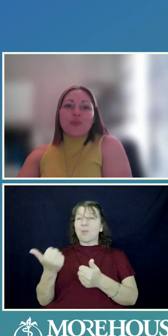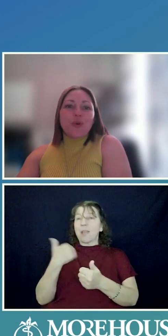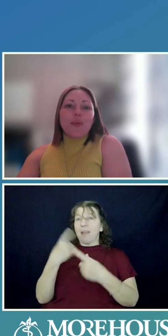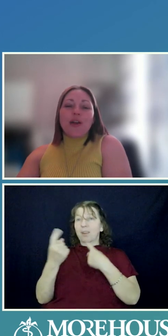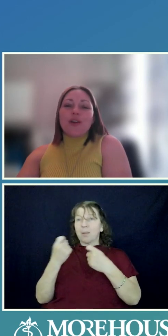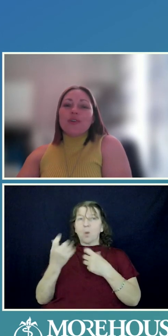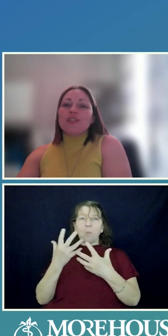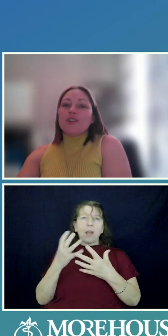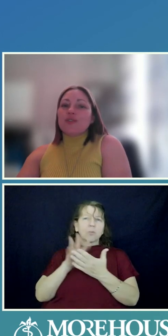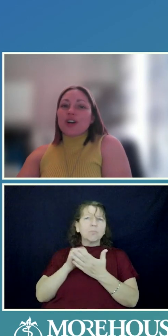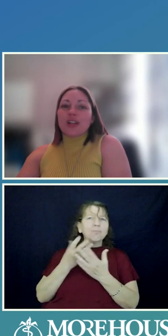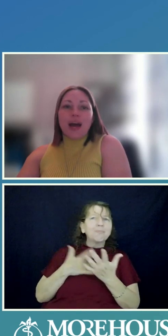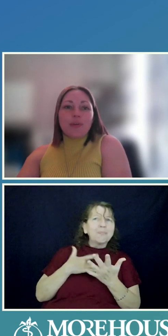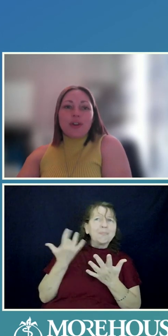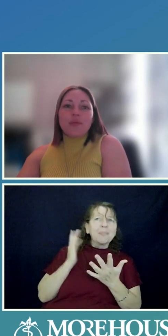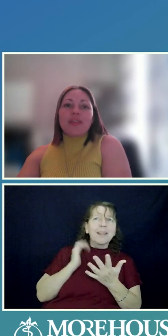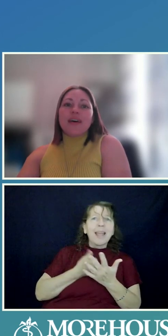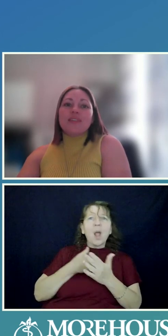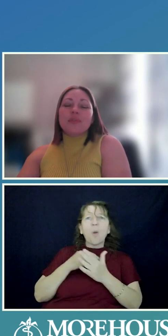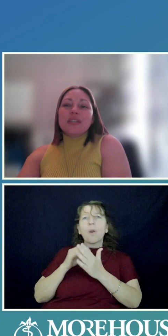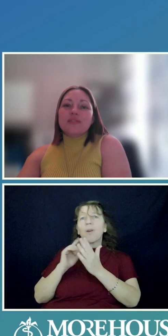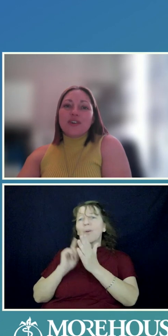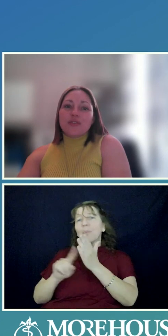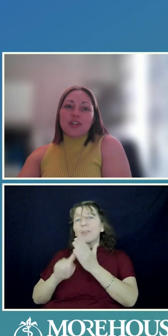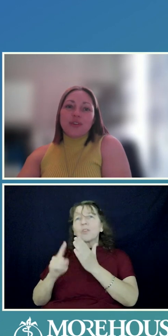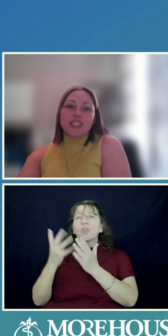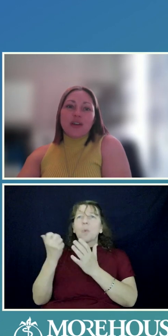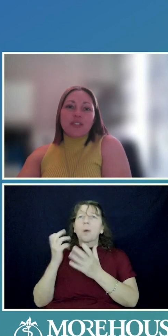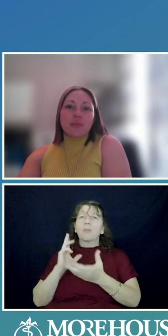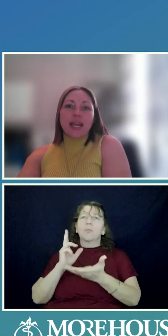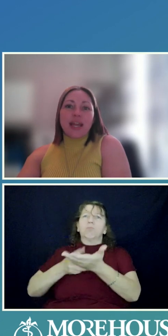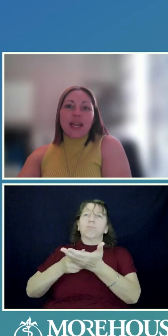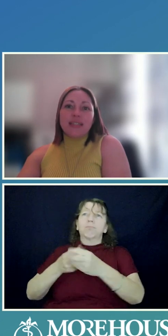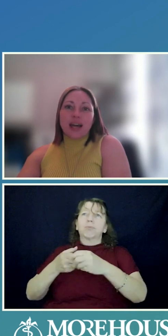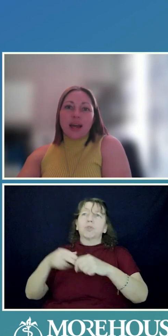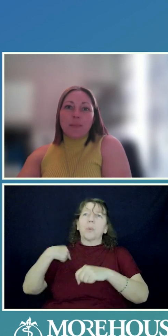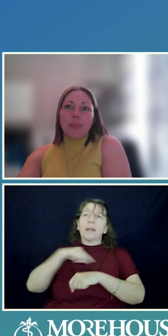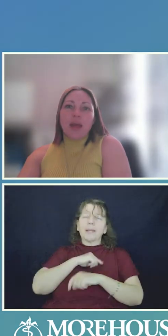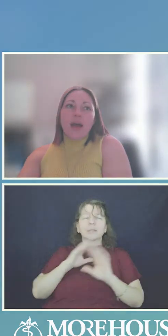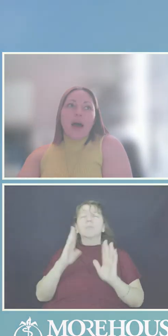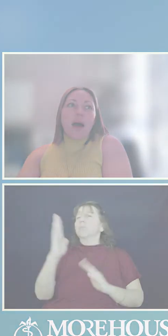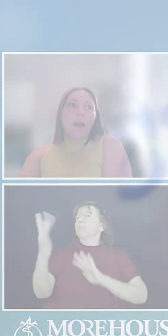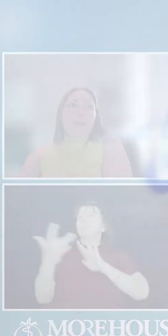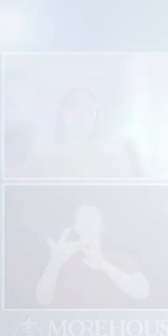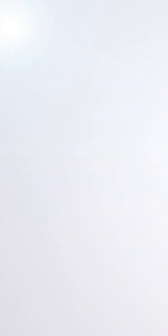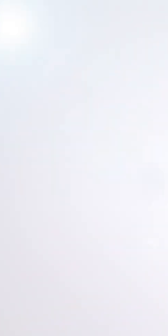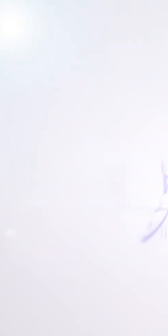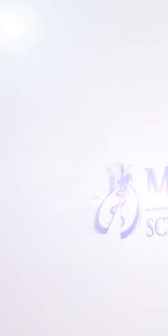to learn more about our research or collaborate with us, please feel free to reach out to me at any time.